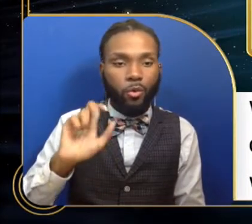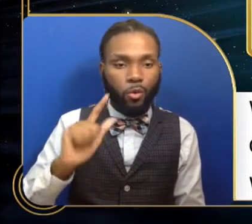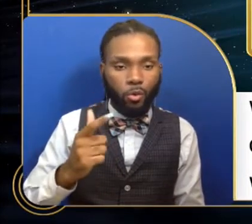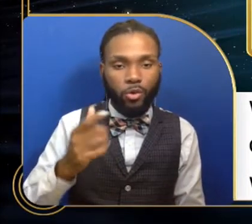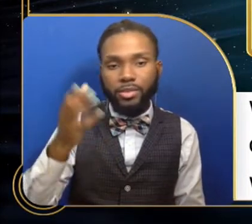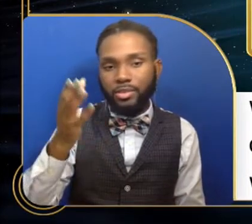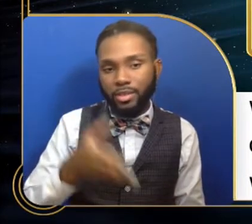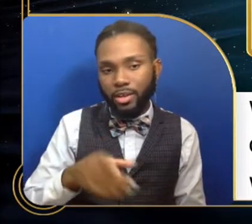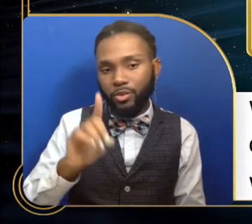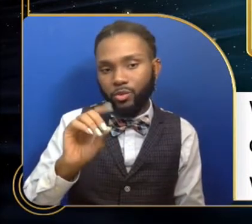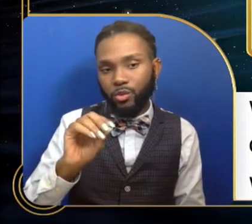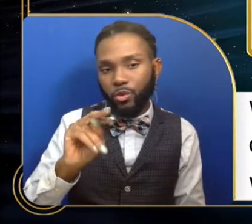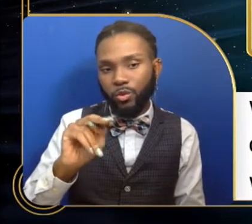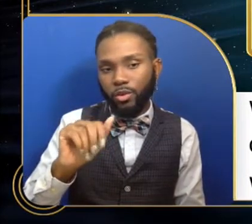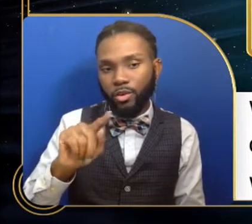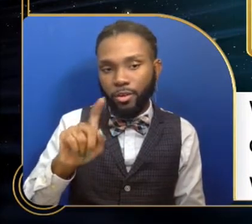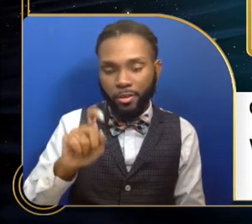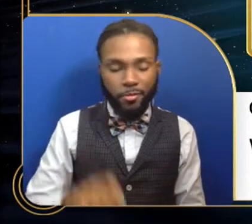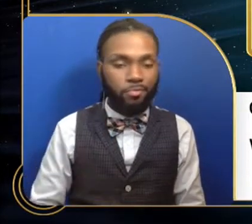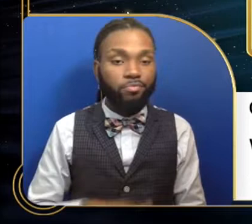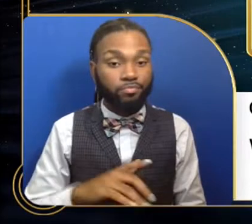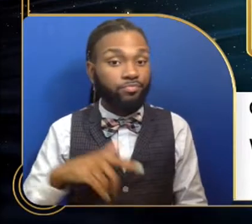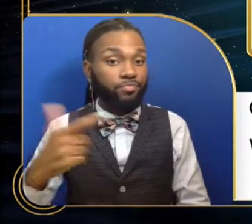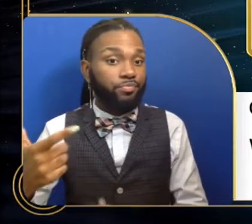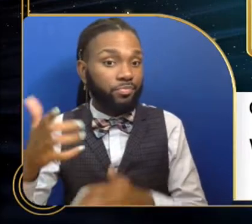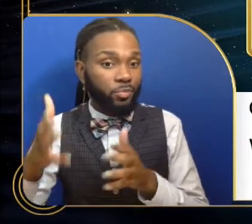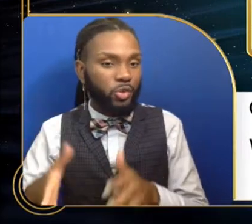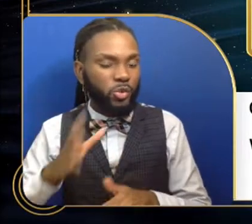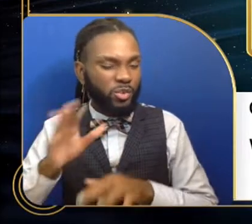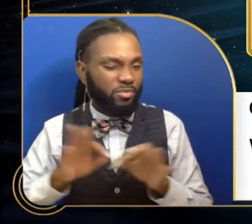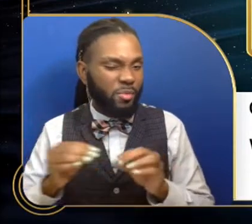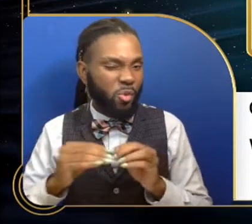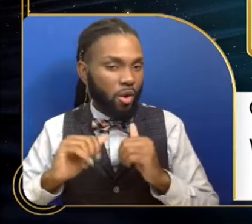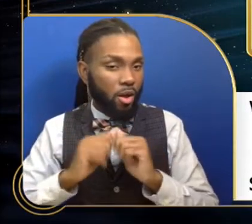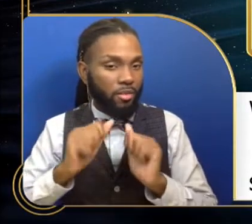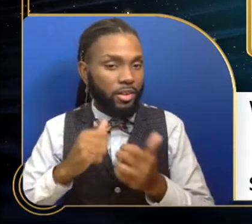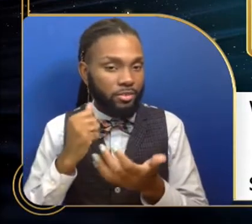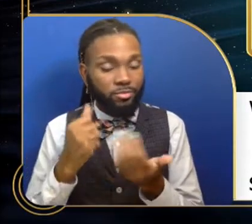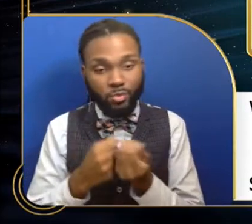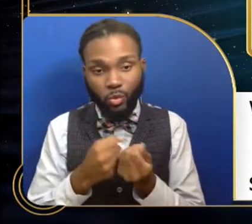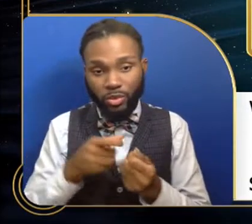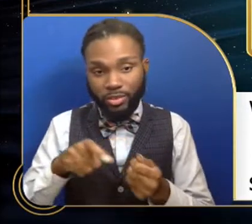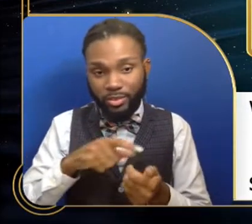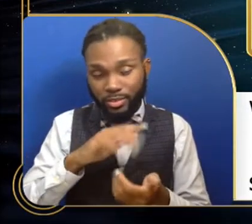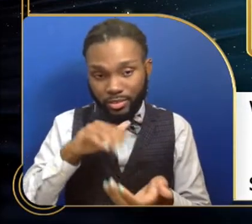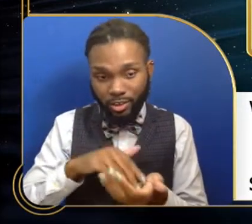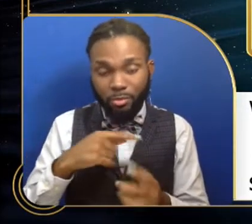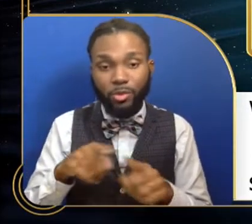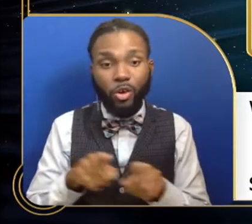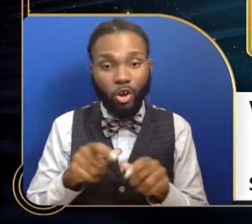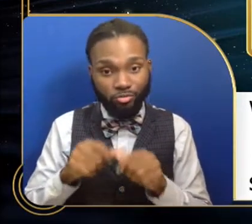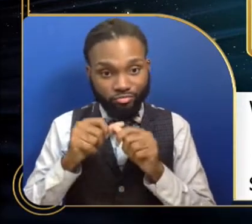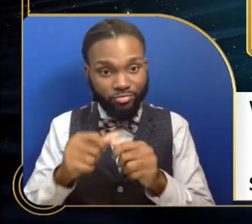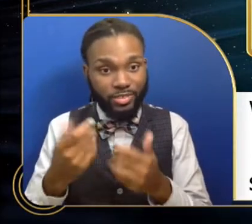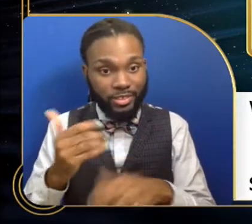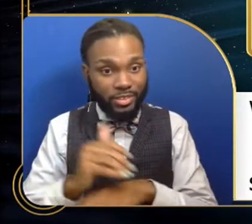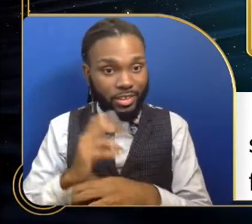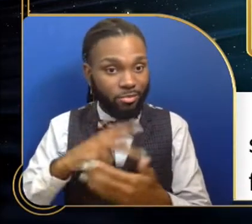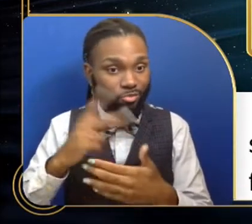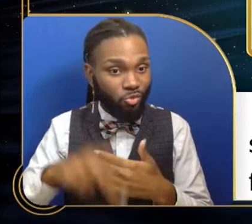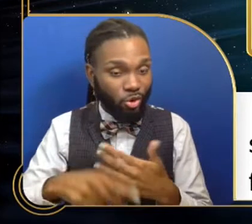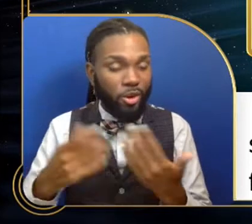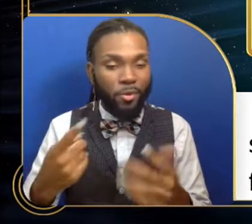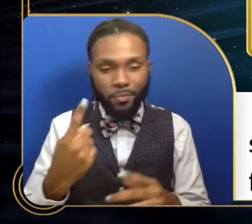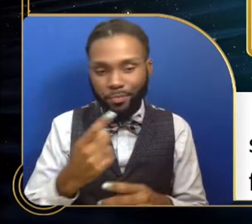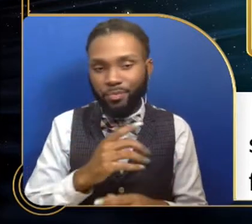www.bazelon.org/donate. Here to tell us more about how you can support the center and to carry tonight's program forward is Bazelon's board chair,